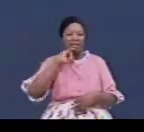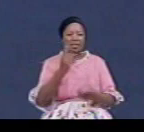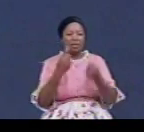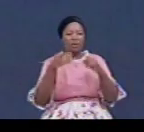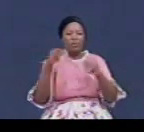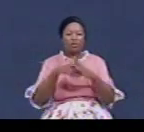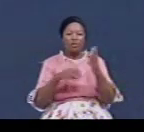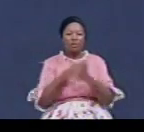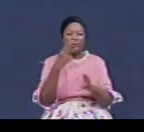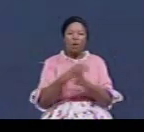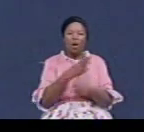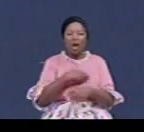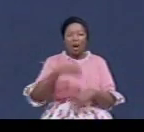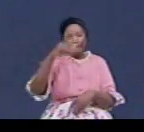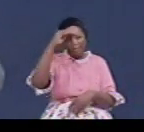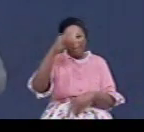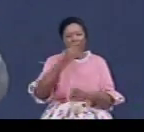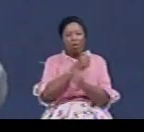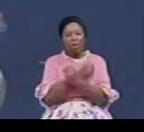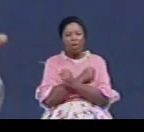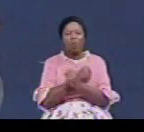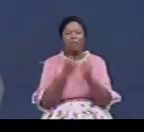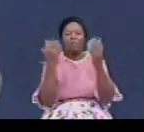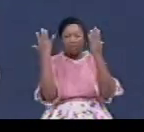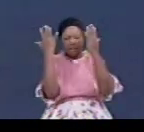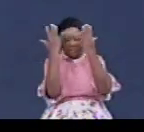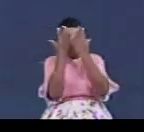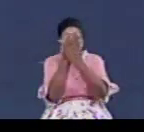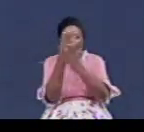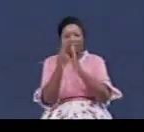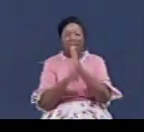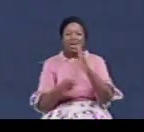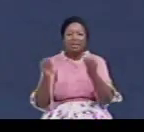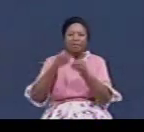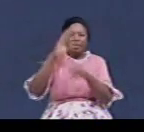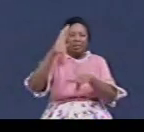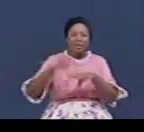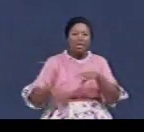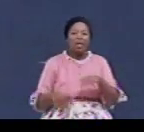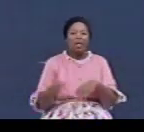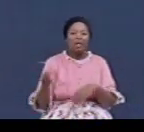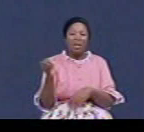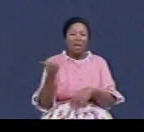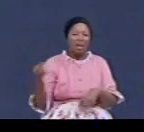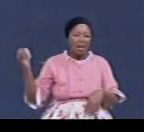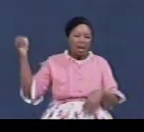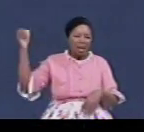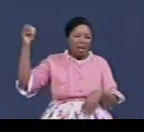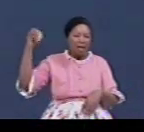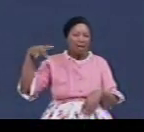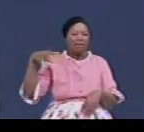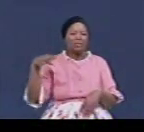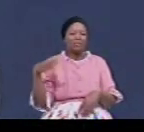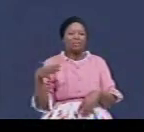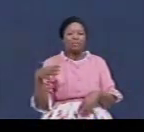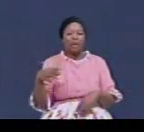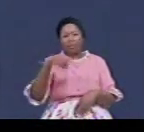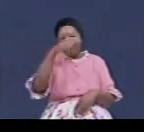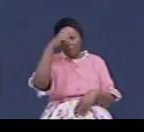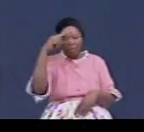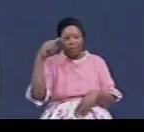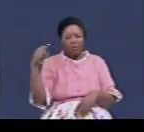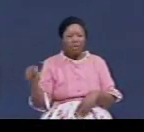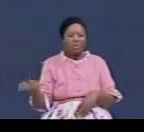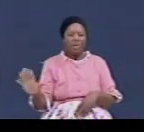and men loved their darkness rather than light, because